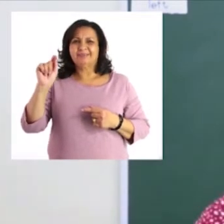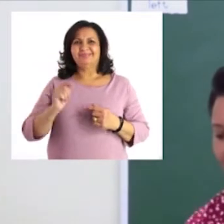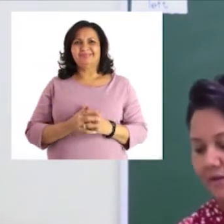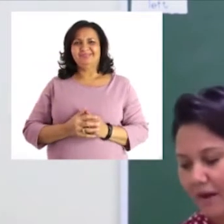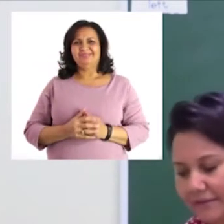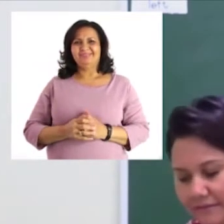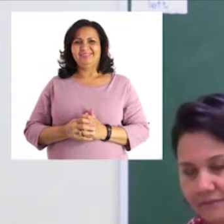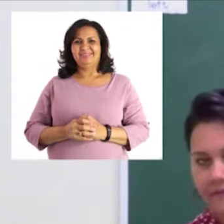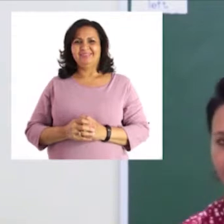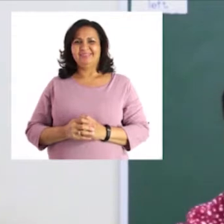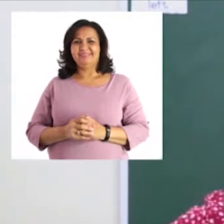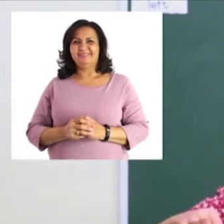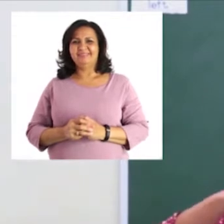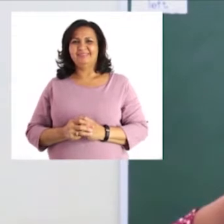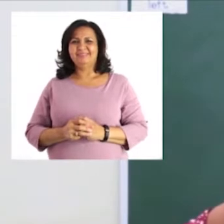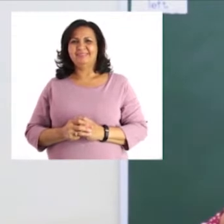Oh, and another one.